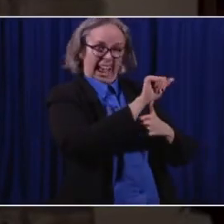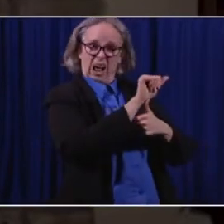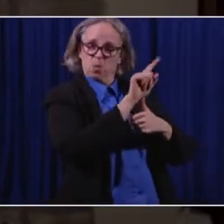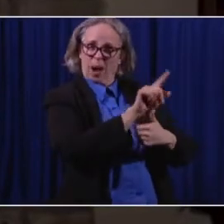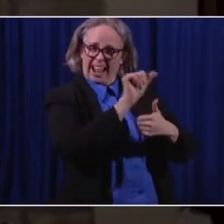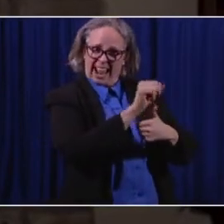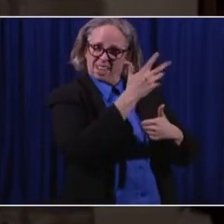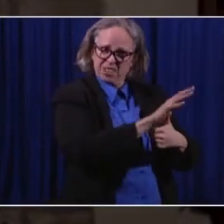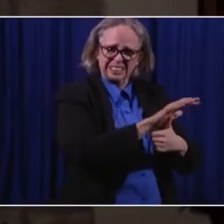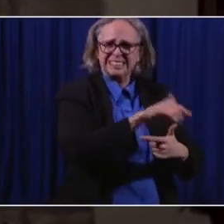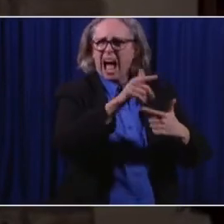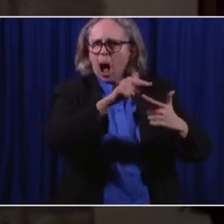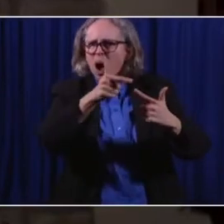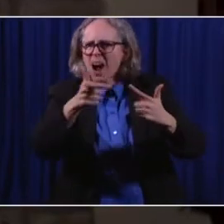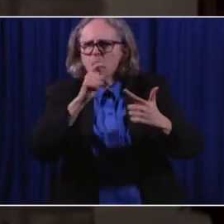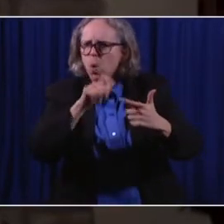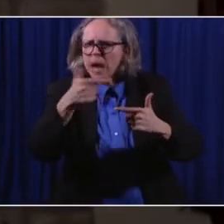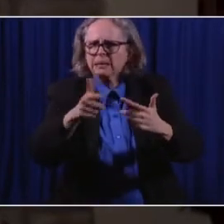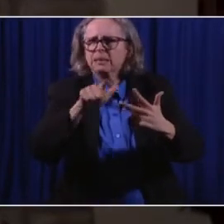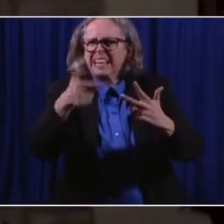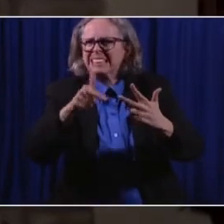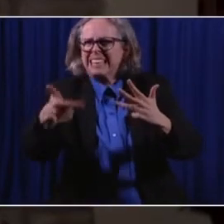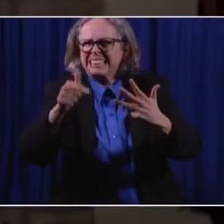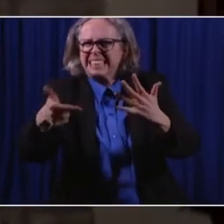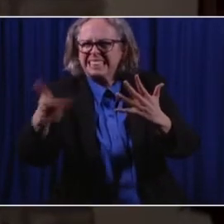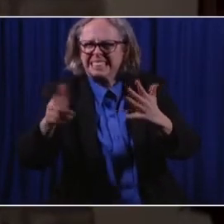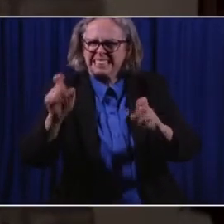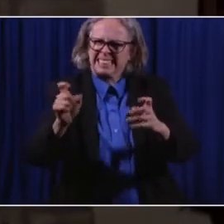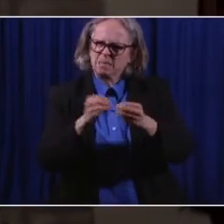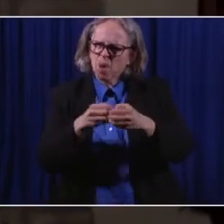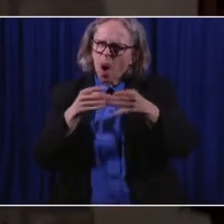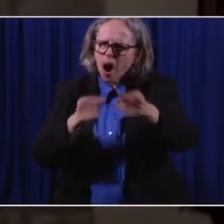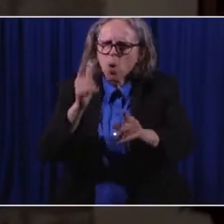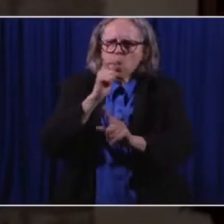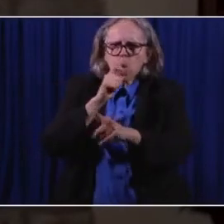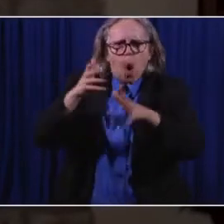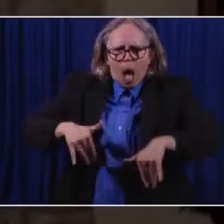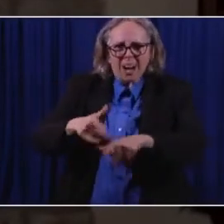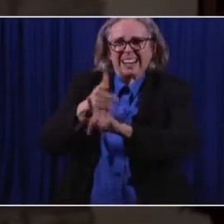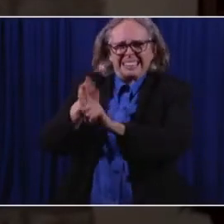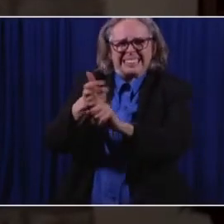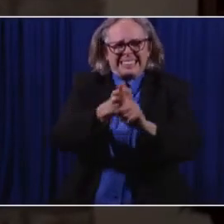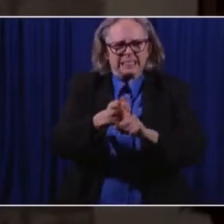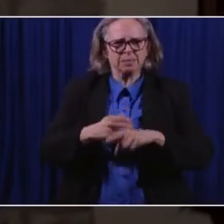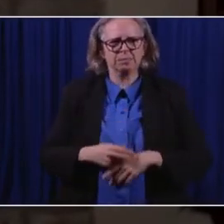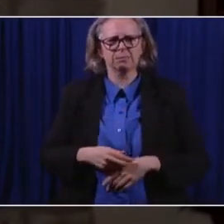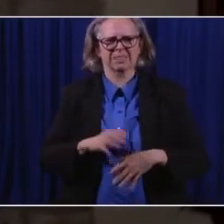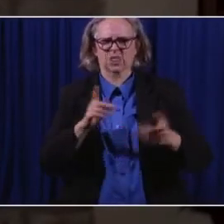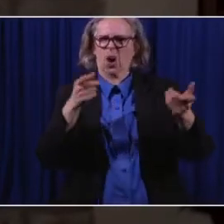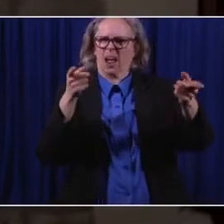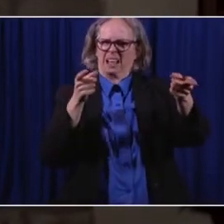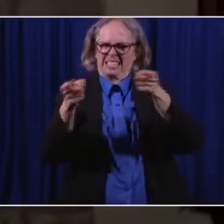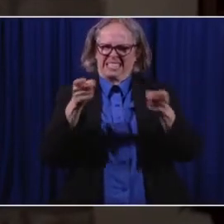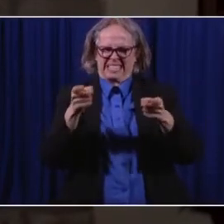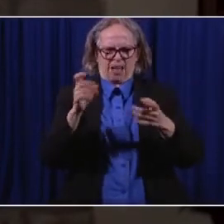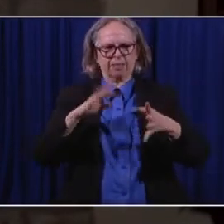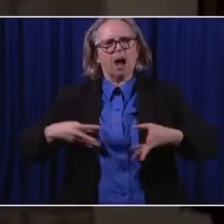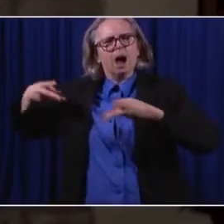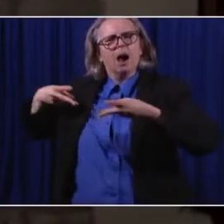to the next group, and we want to get to the next group. We're also at the same time managing what the flow is, because we don't know for sure what the flow